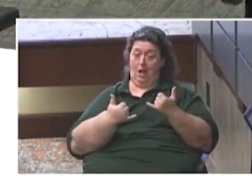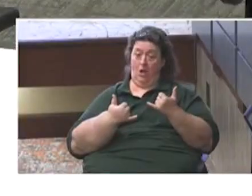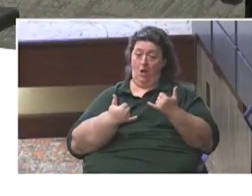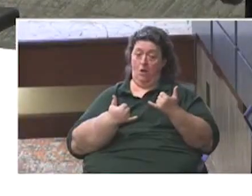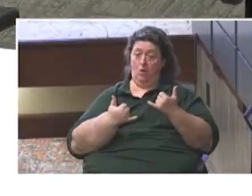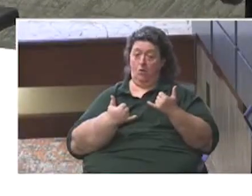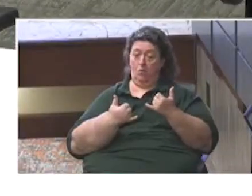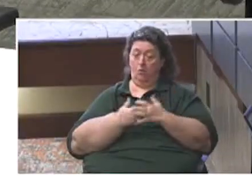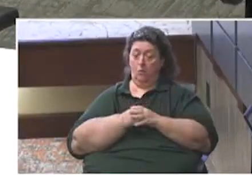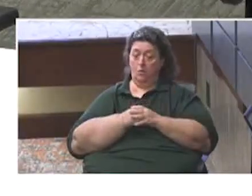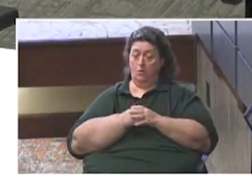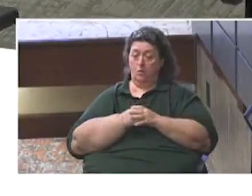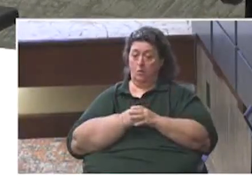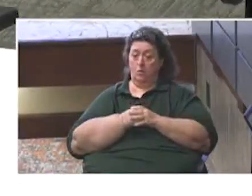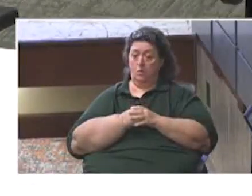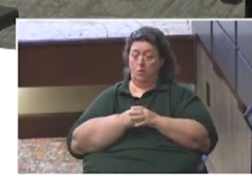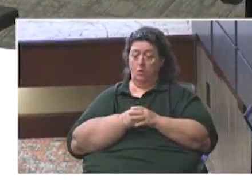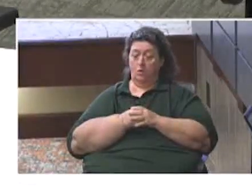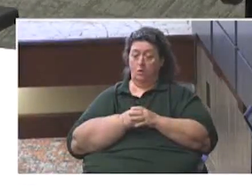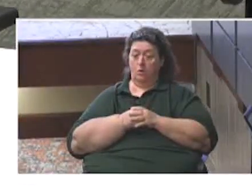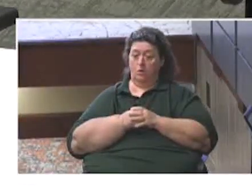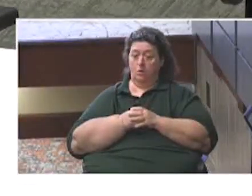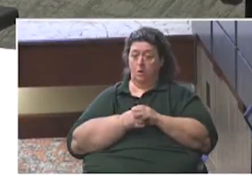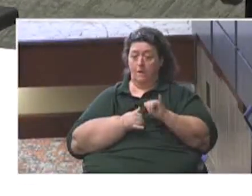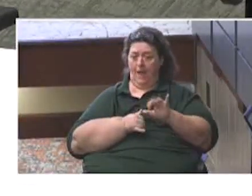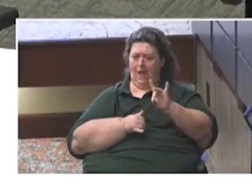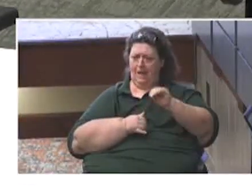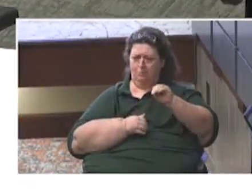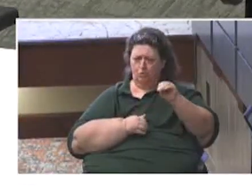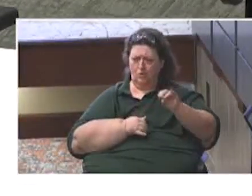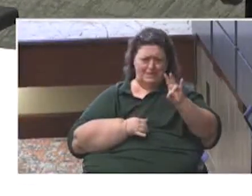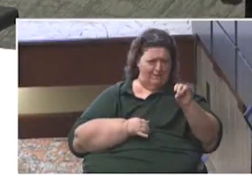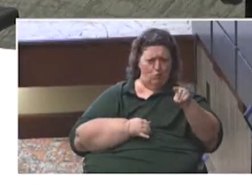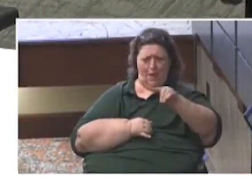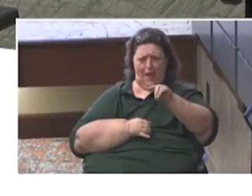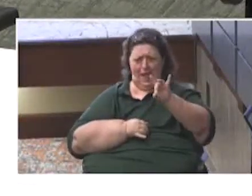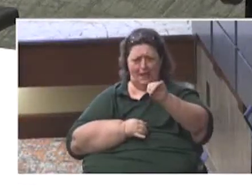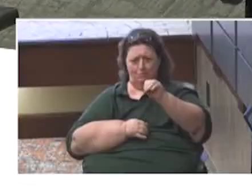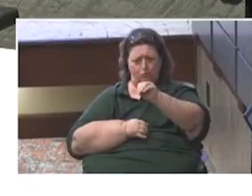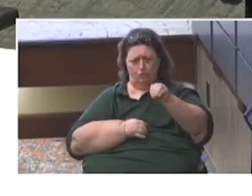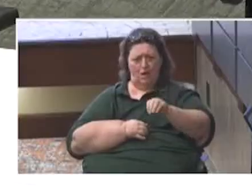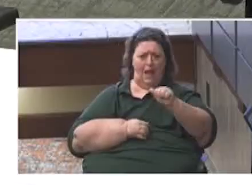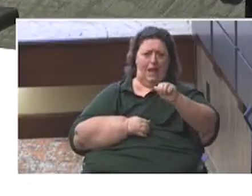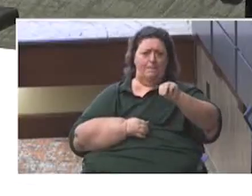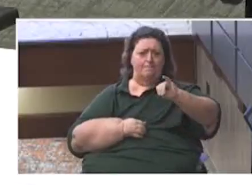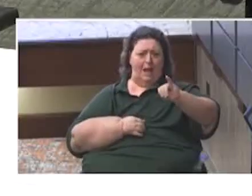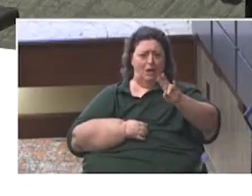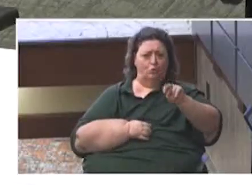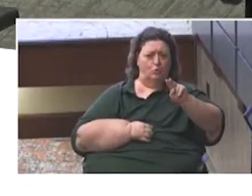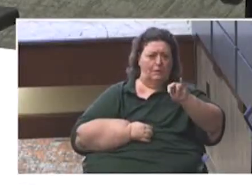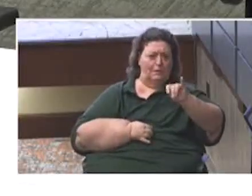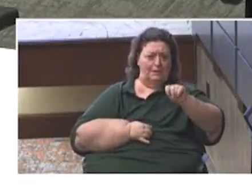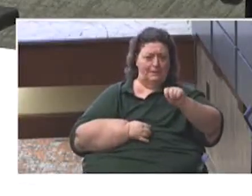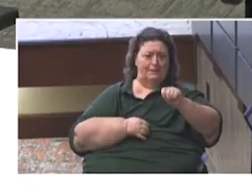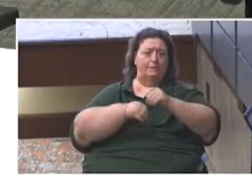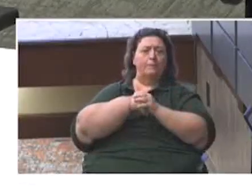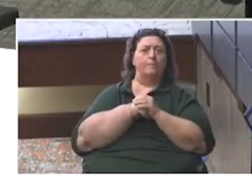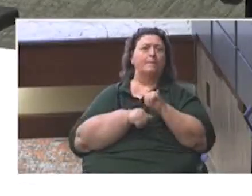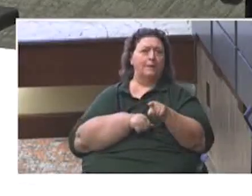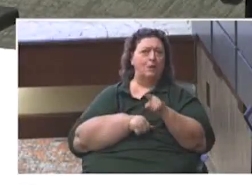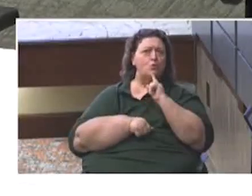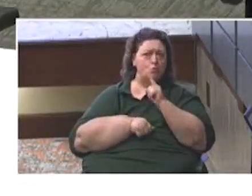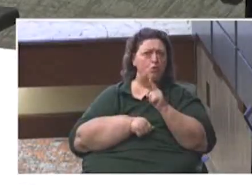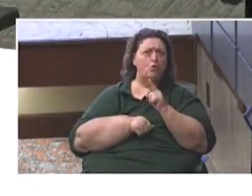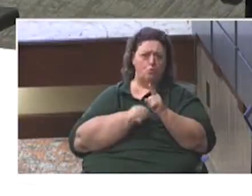where the 80%, 70 to 80% AMI unit is, it's